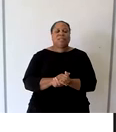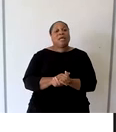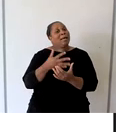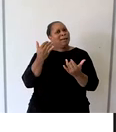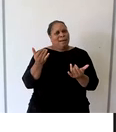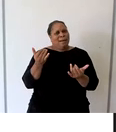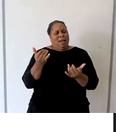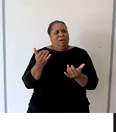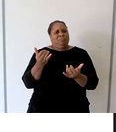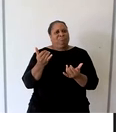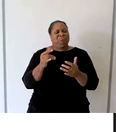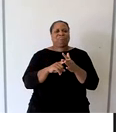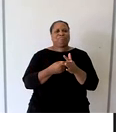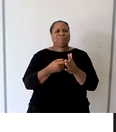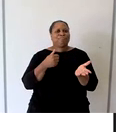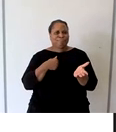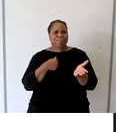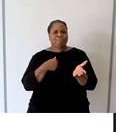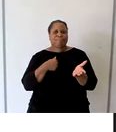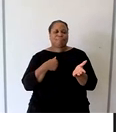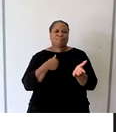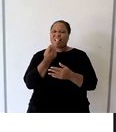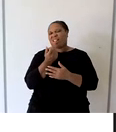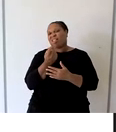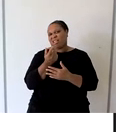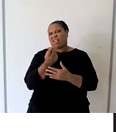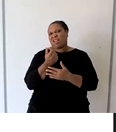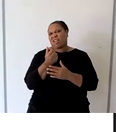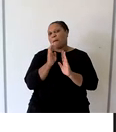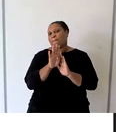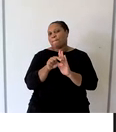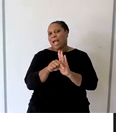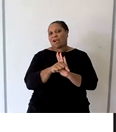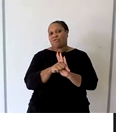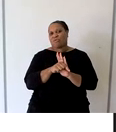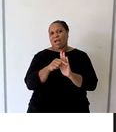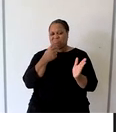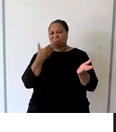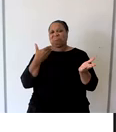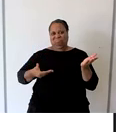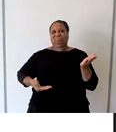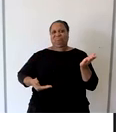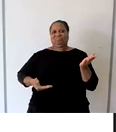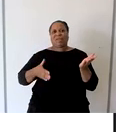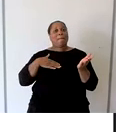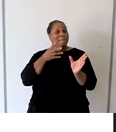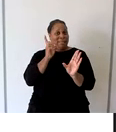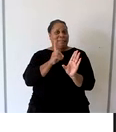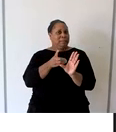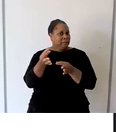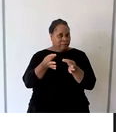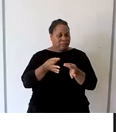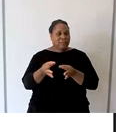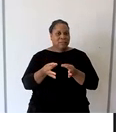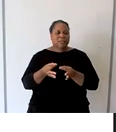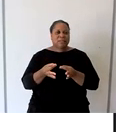thought I would just start off by giving just a little bit of a background on who I am and my disability,